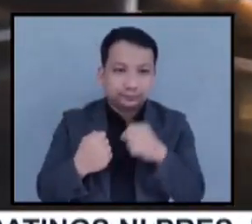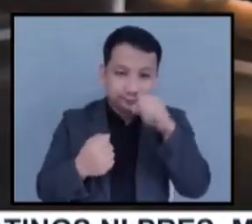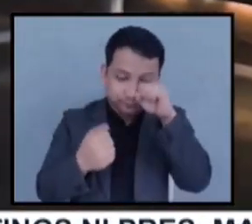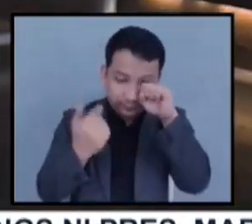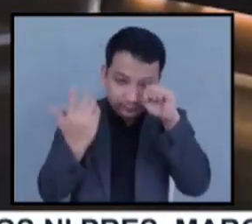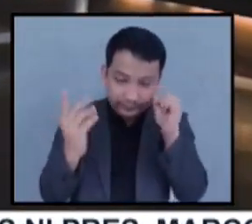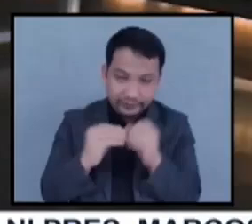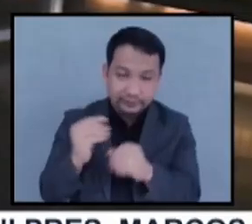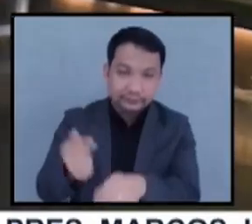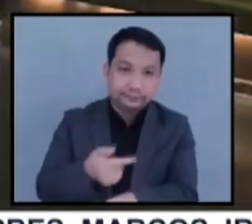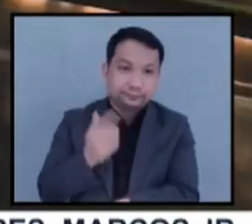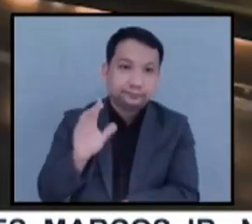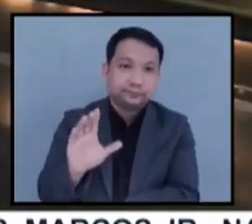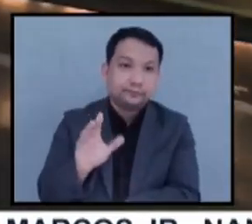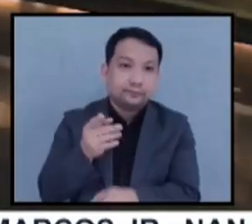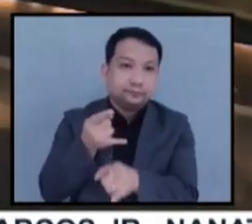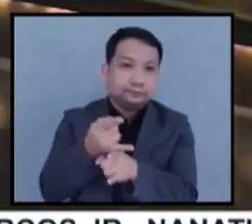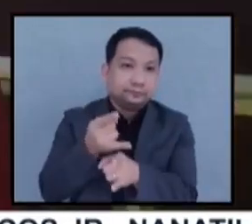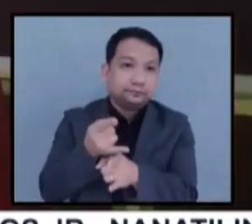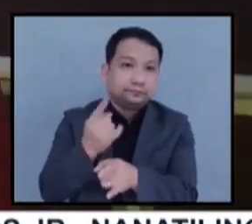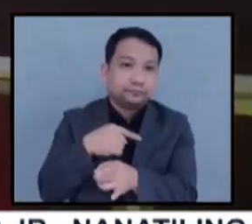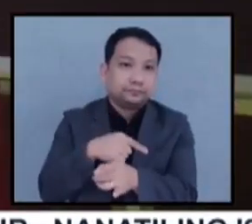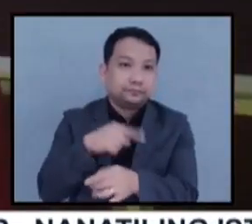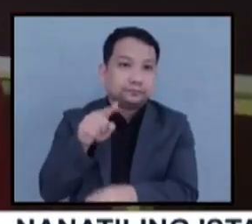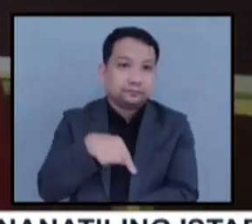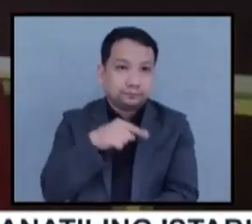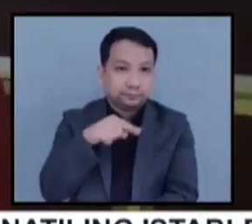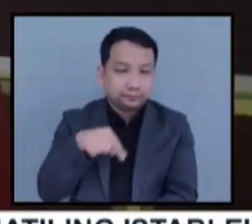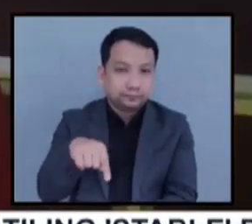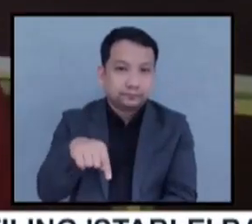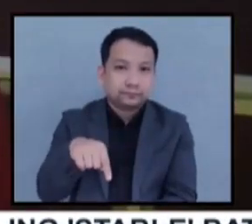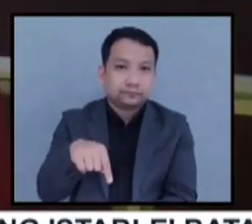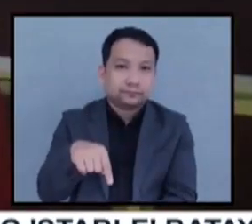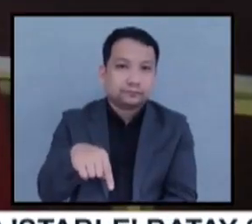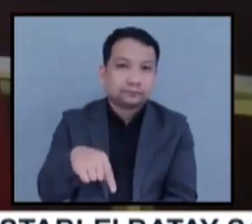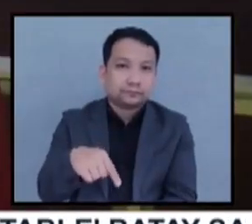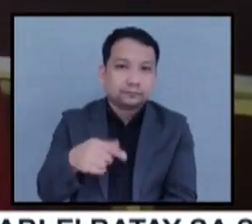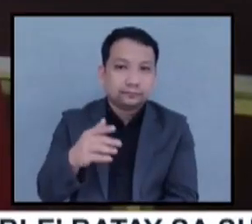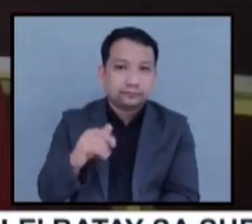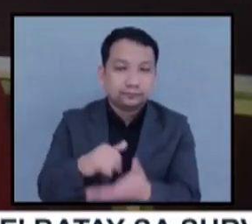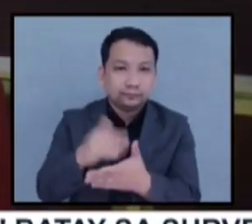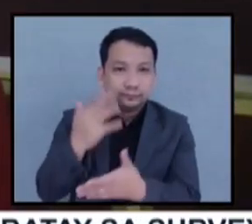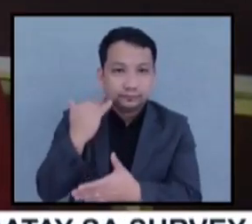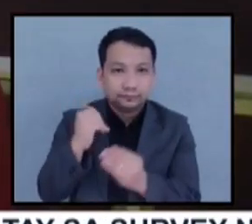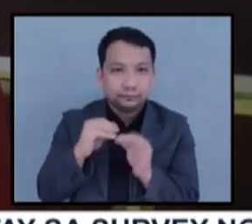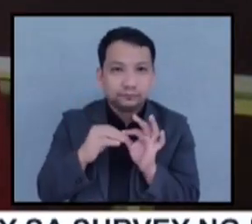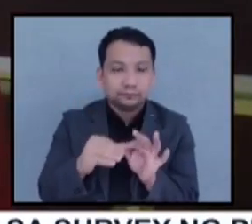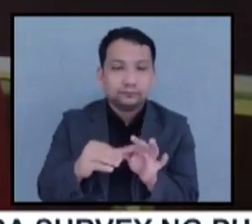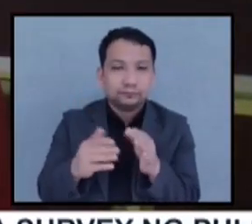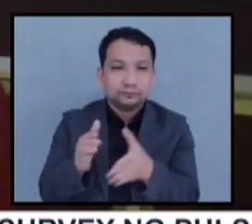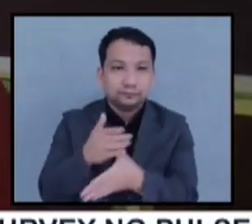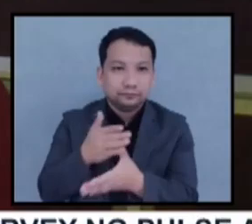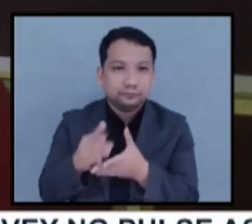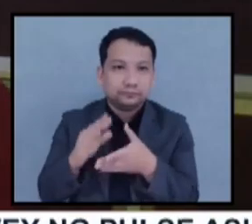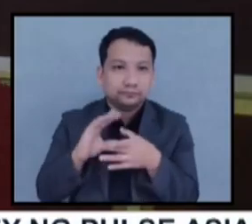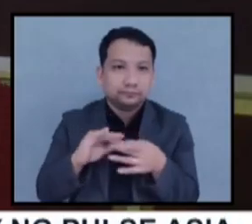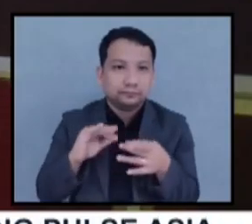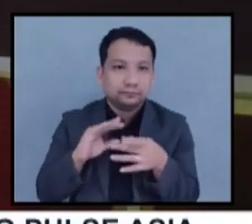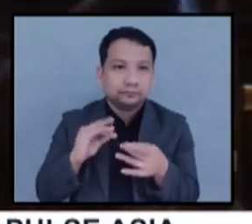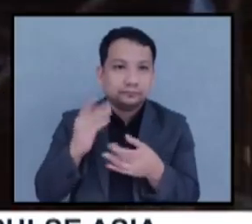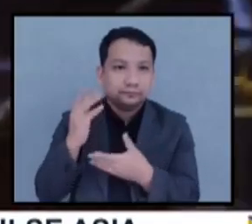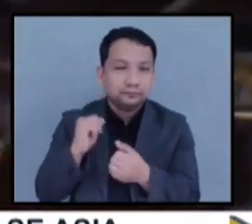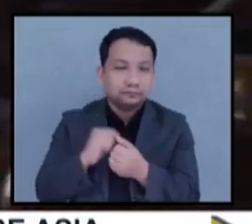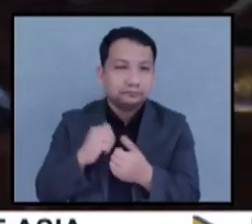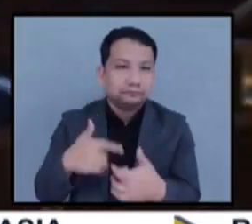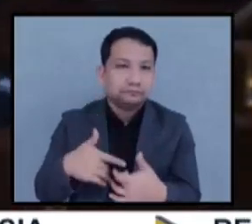period because of bullying, because of discrimination, and that's why what makes me happy is to share my story because I really want to change the life of the